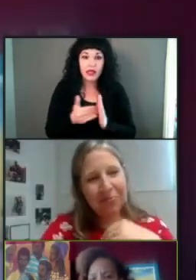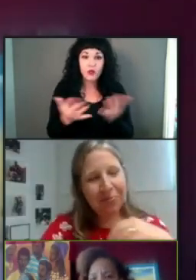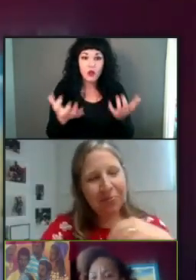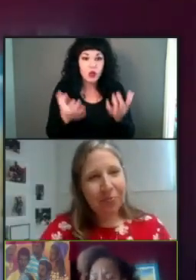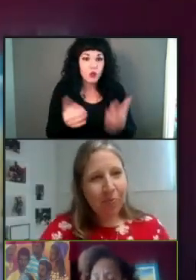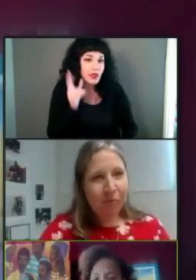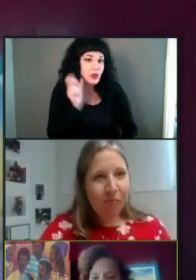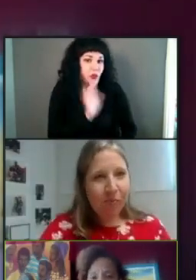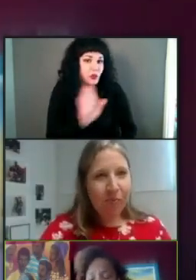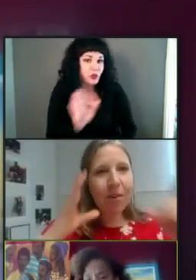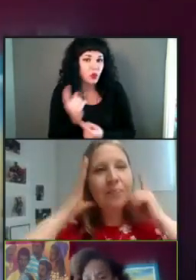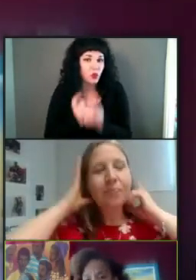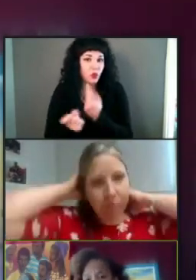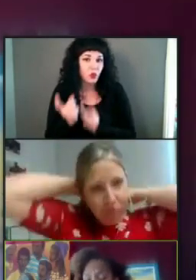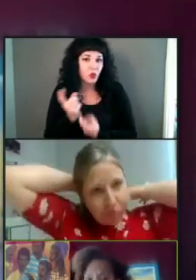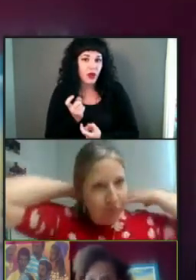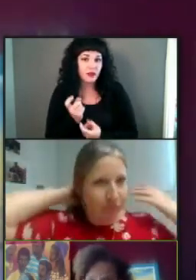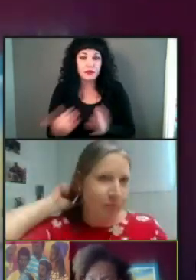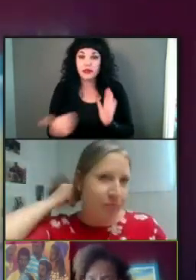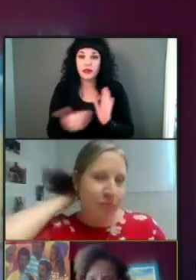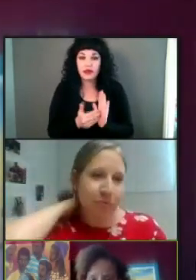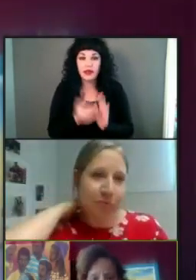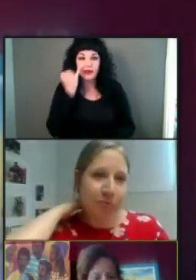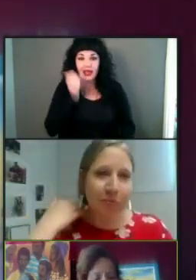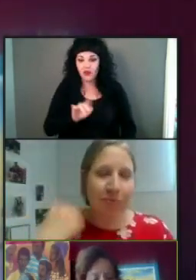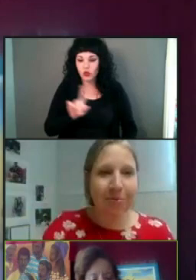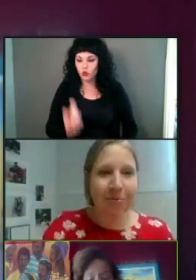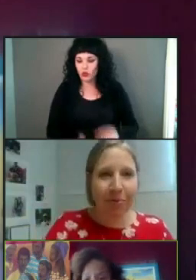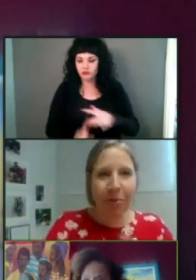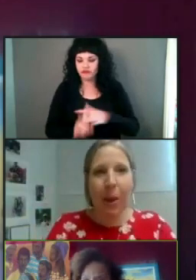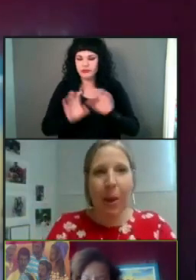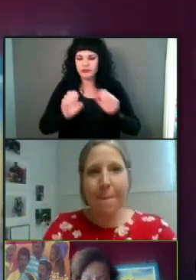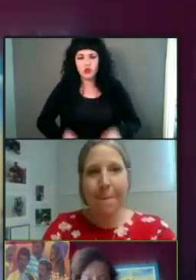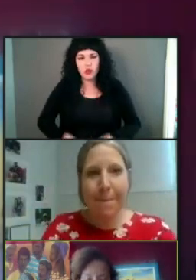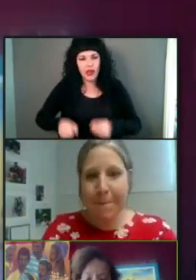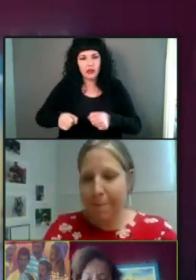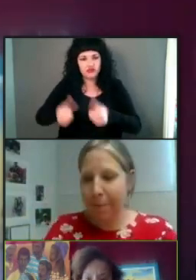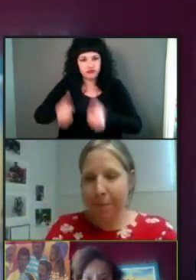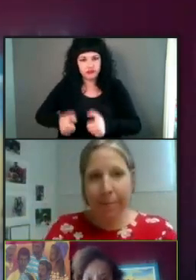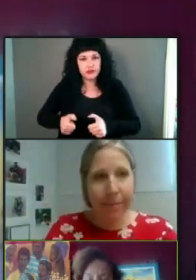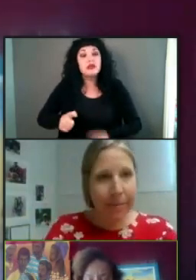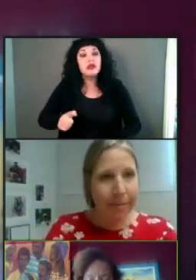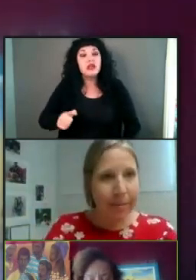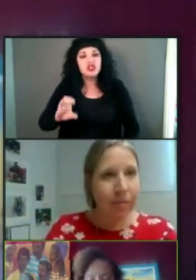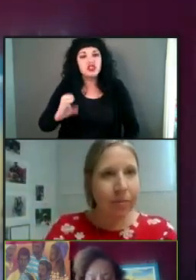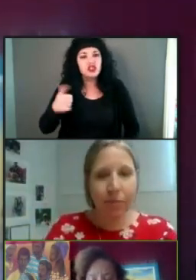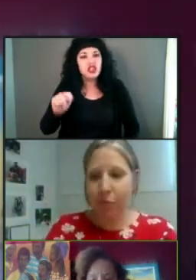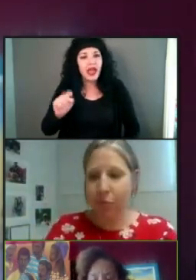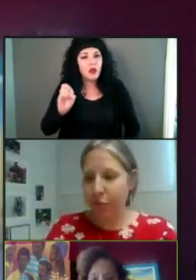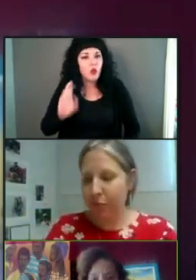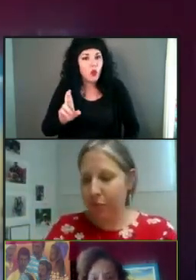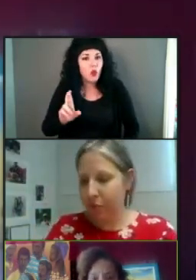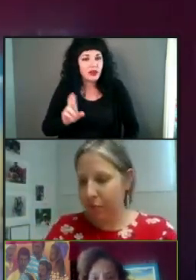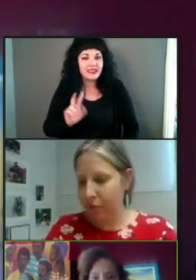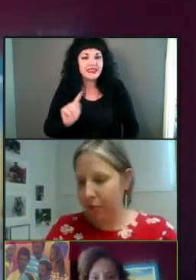your questions in the Facebook chat. You can also text us at 313-288-2082,